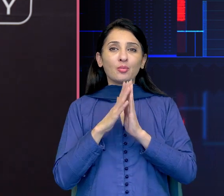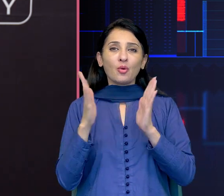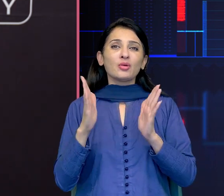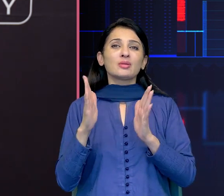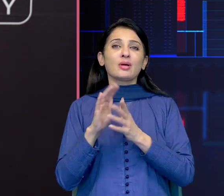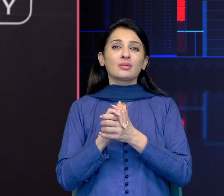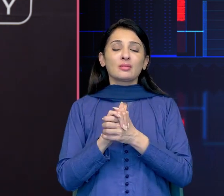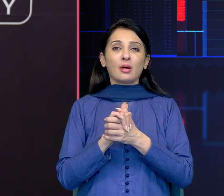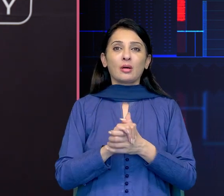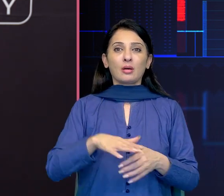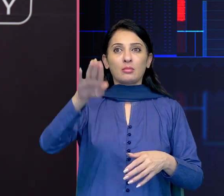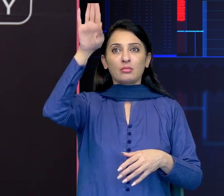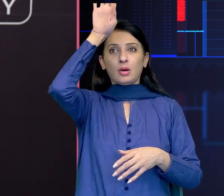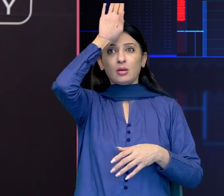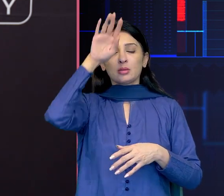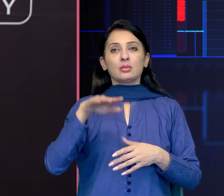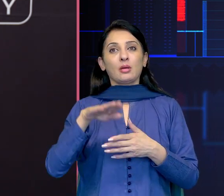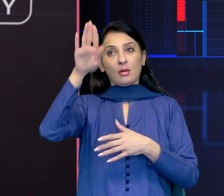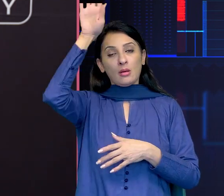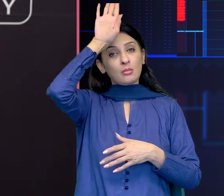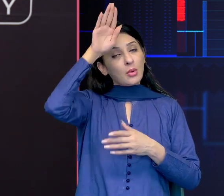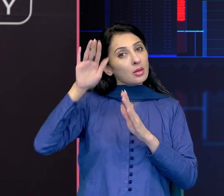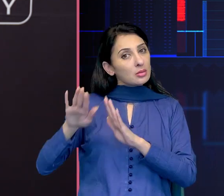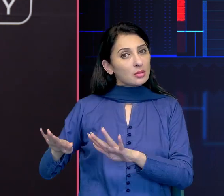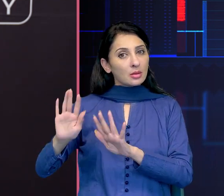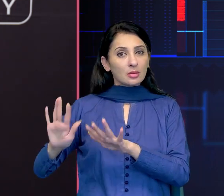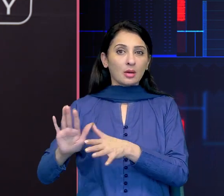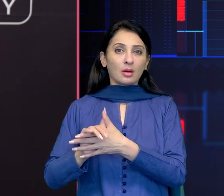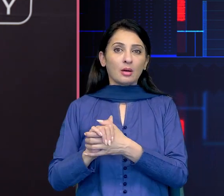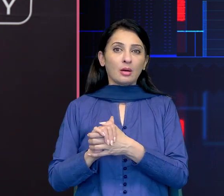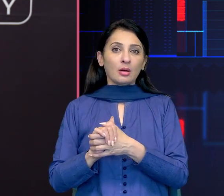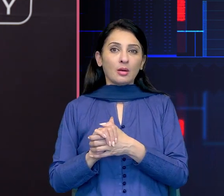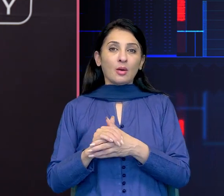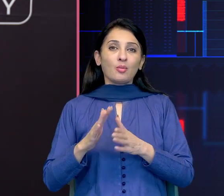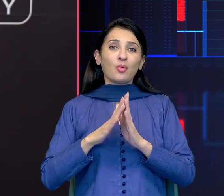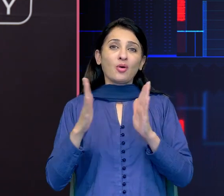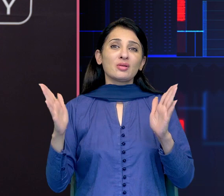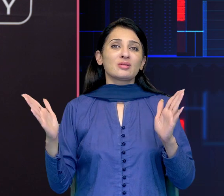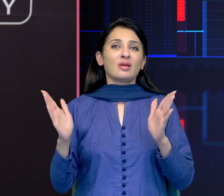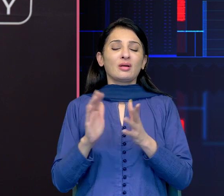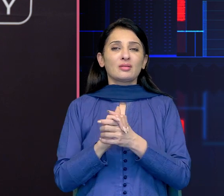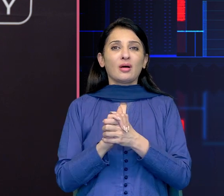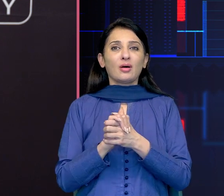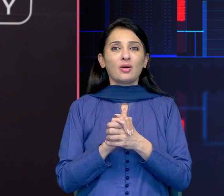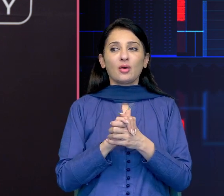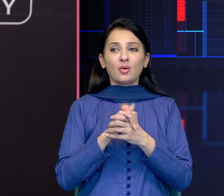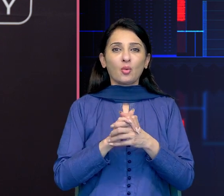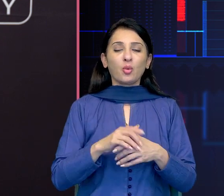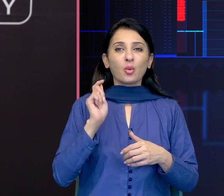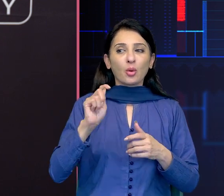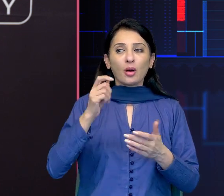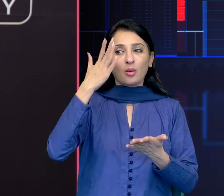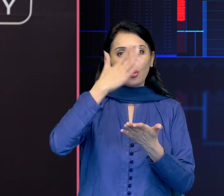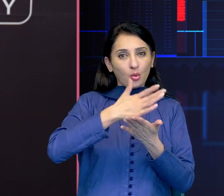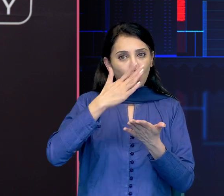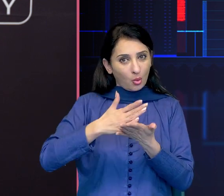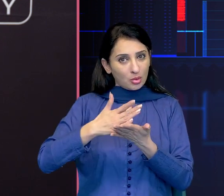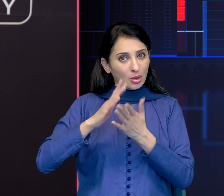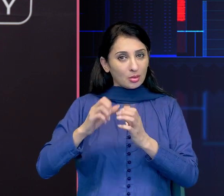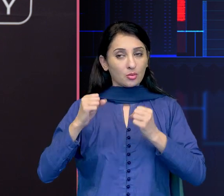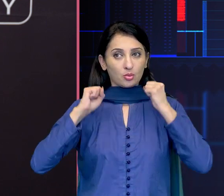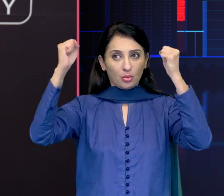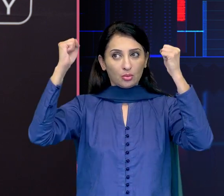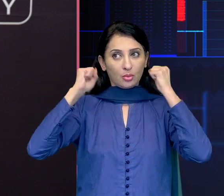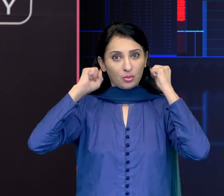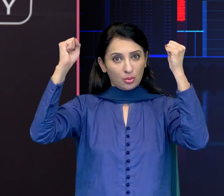and also lots of other hurdles. Like that was the time when there was monarchy. Still,